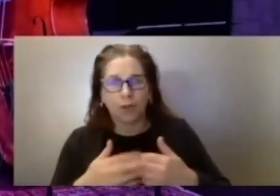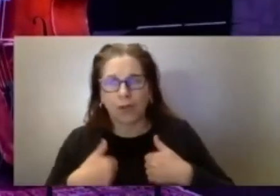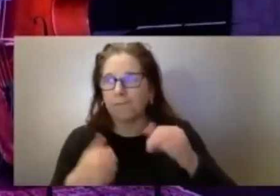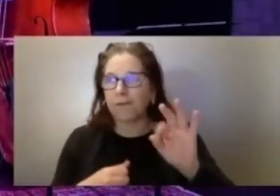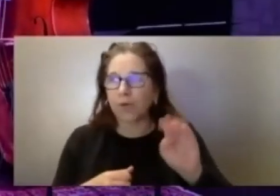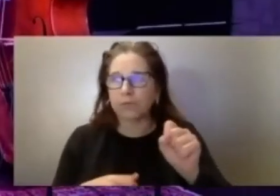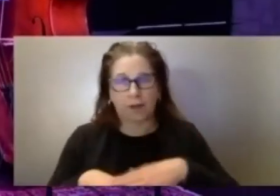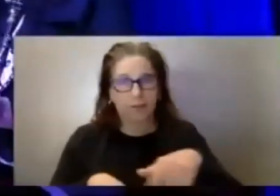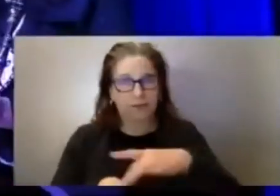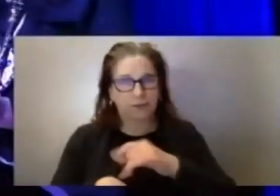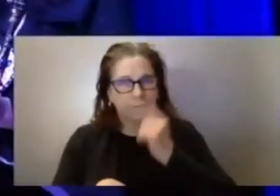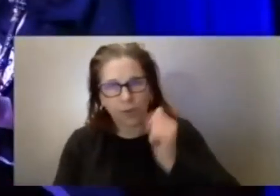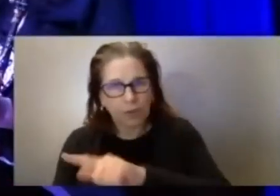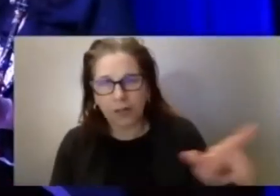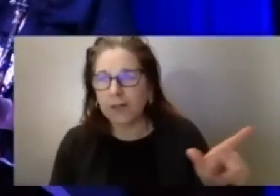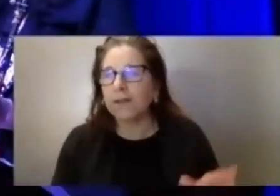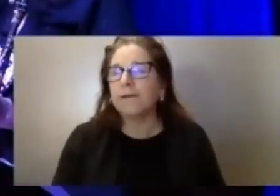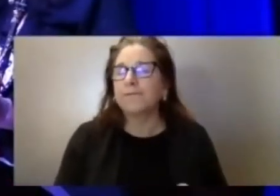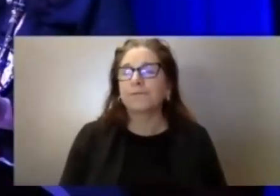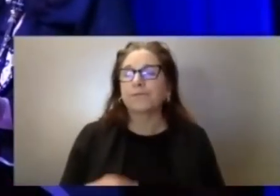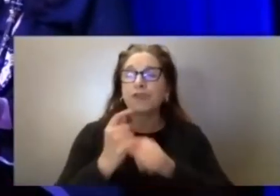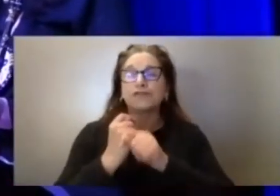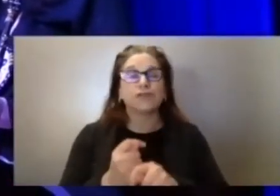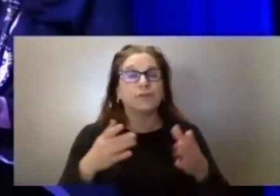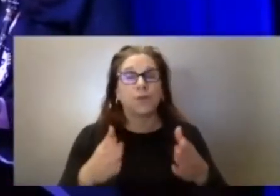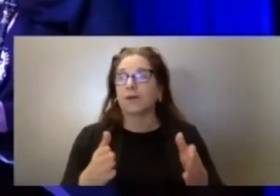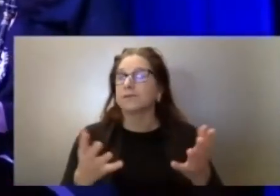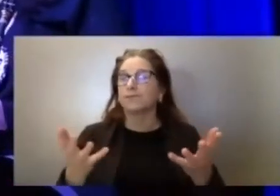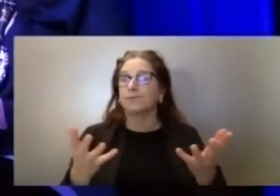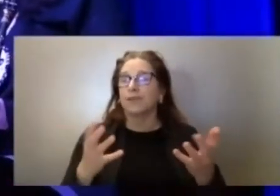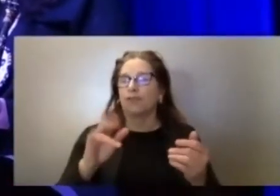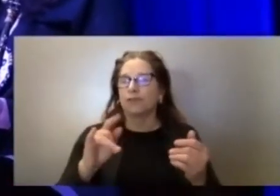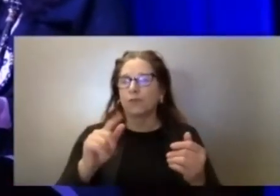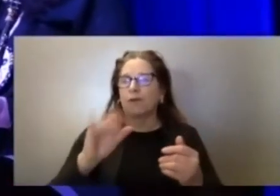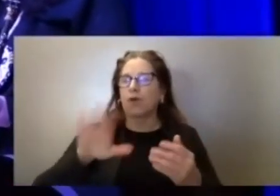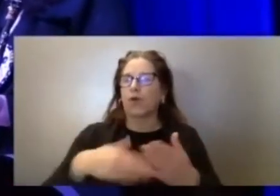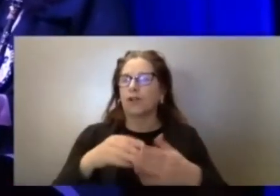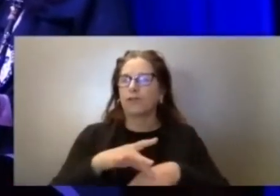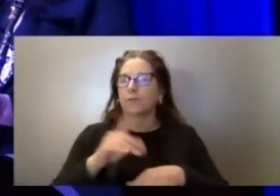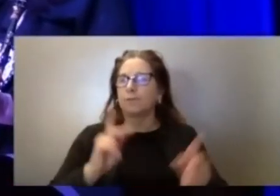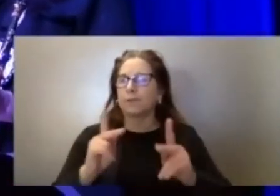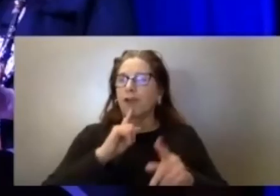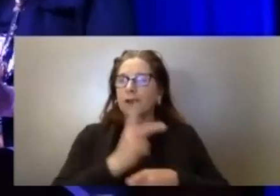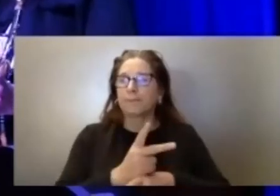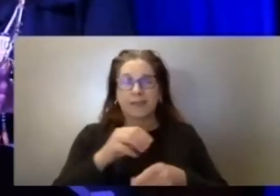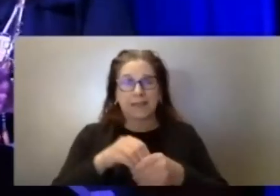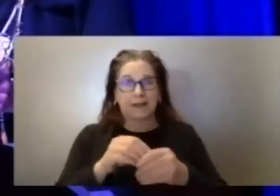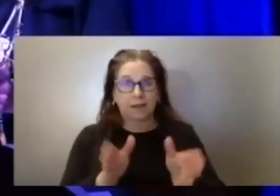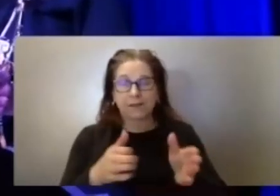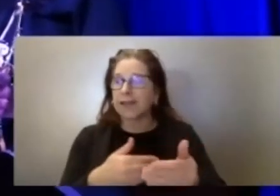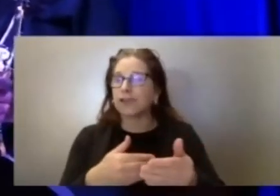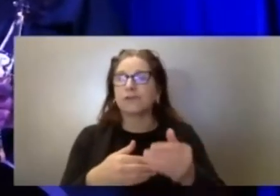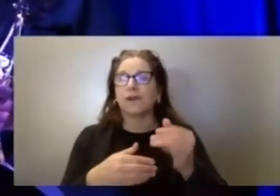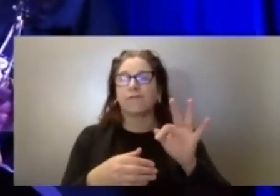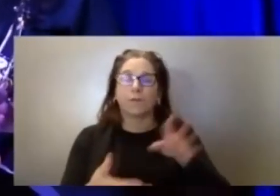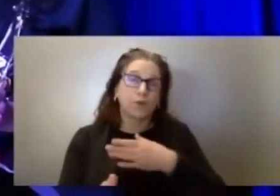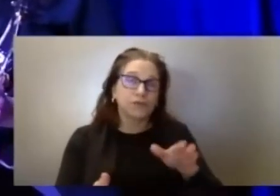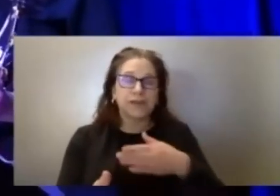all suffer. The traditional ways and rituals of all earth peoples are kept in containers of